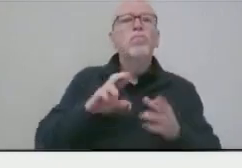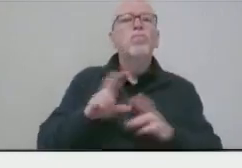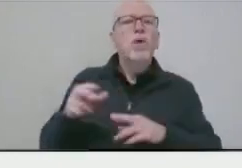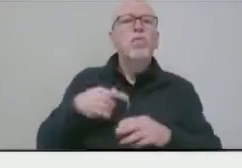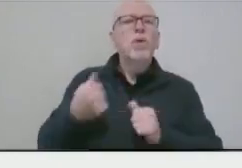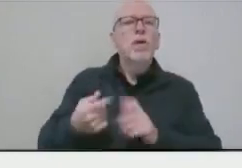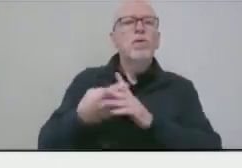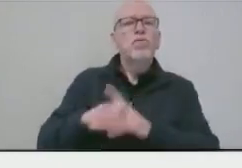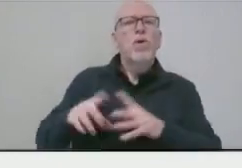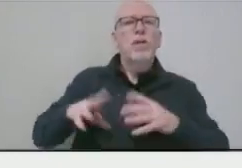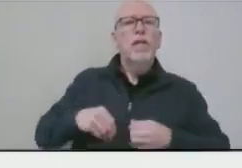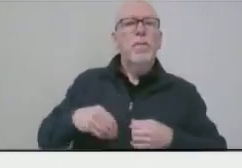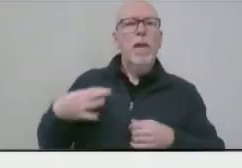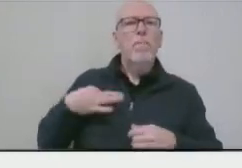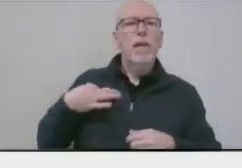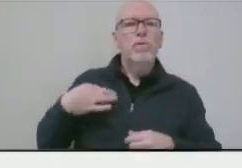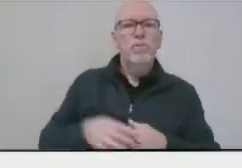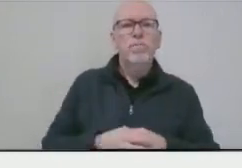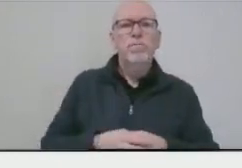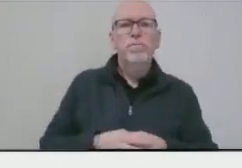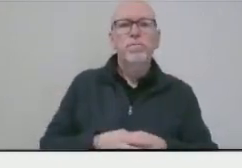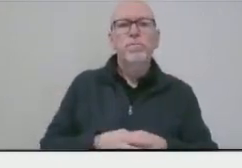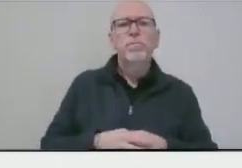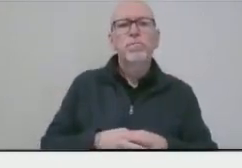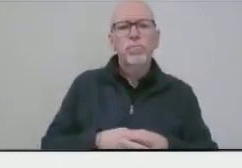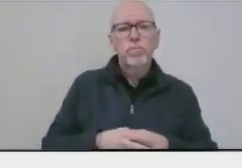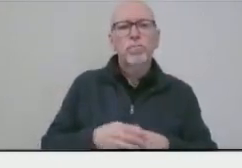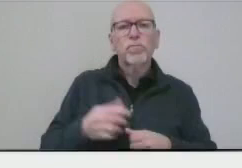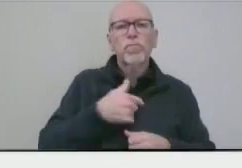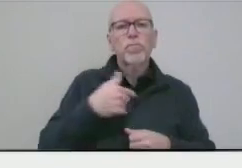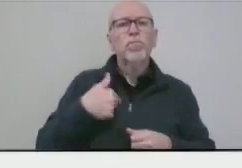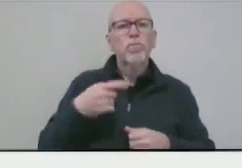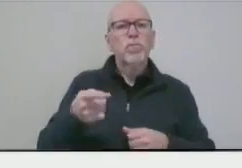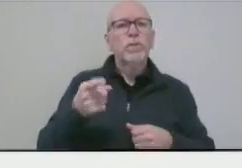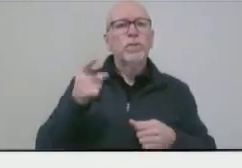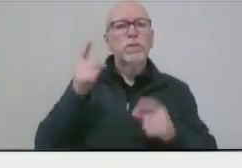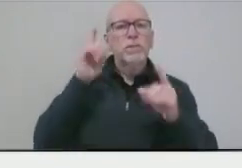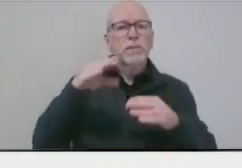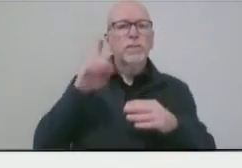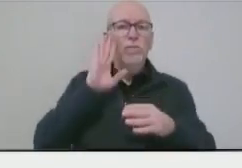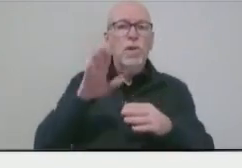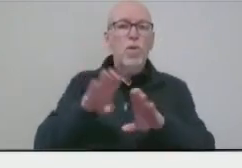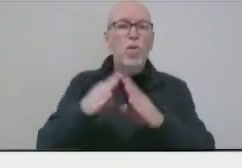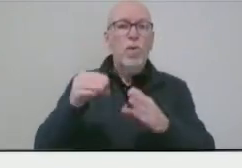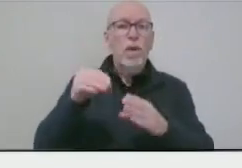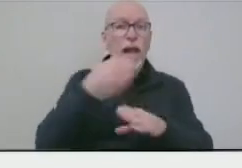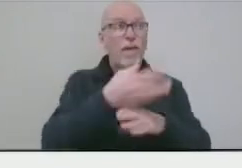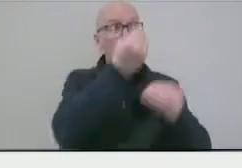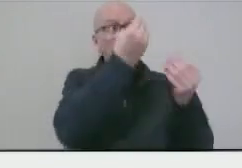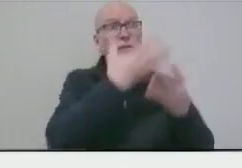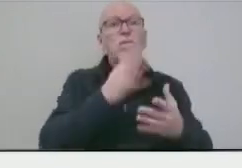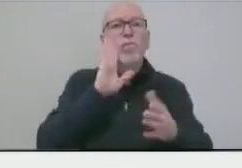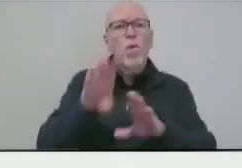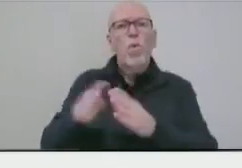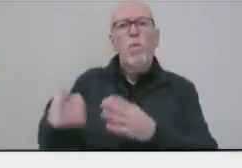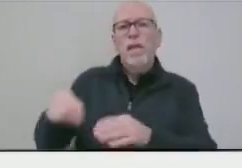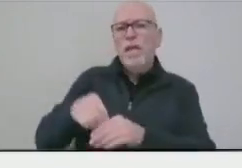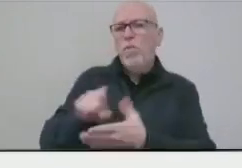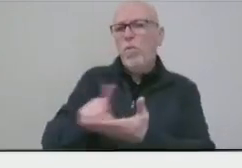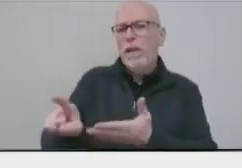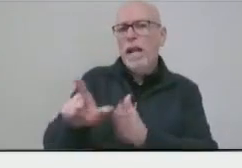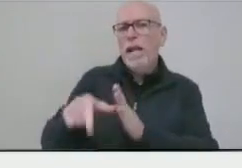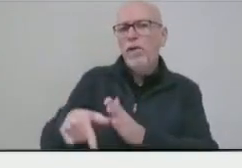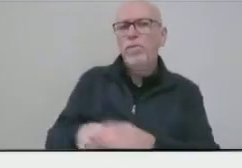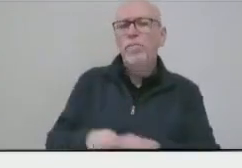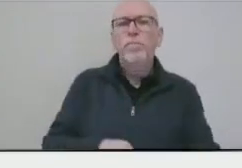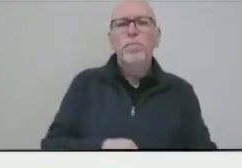accepting applications. We expect to launch this program within 1 week of receiving this guidance. Renter households in need